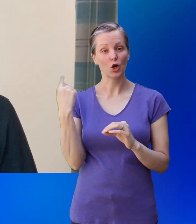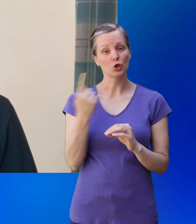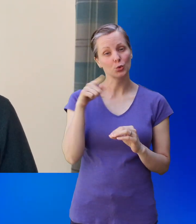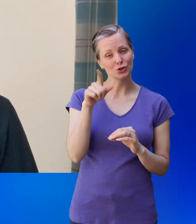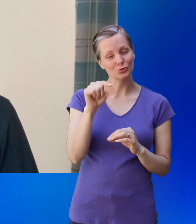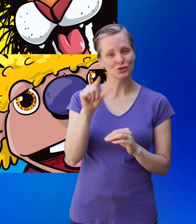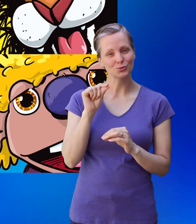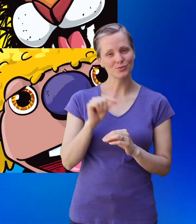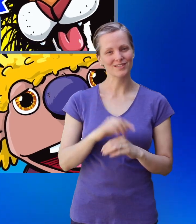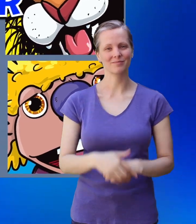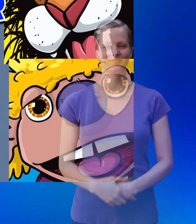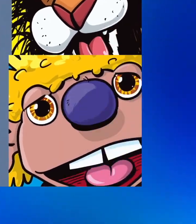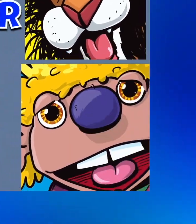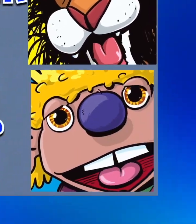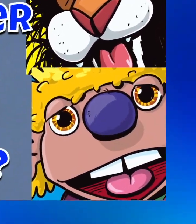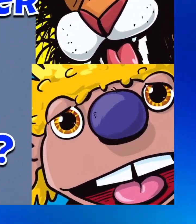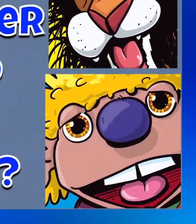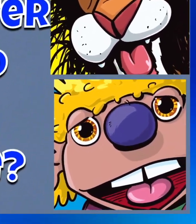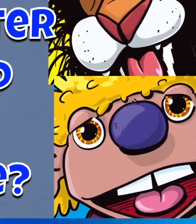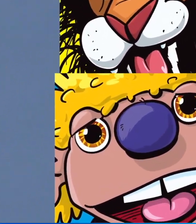you choose?